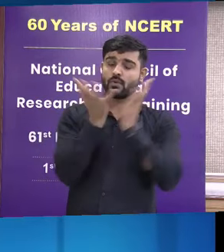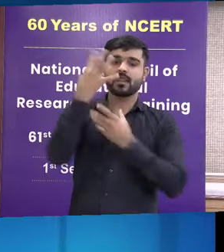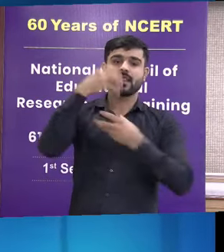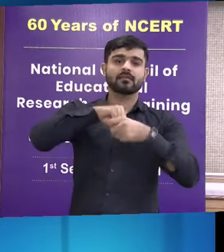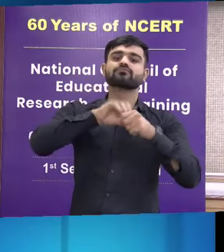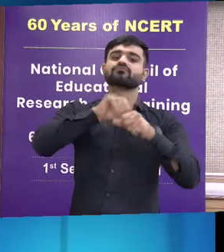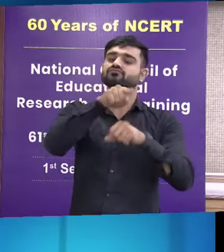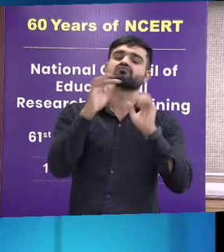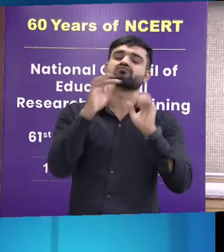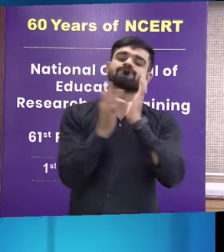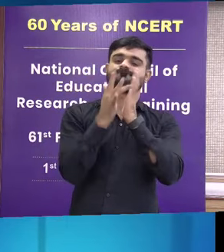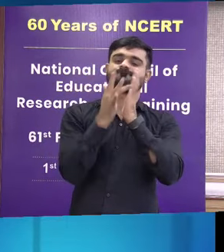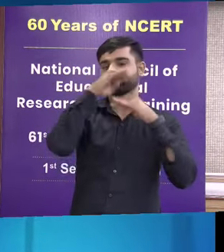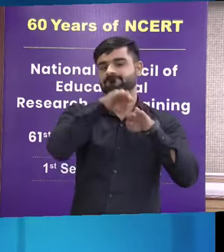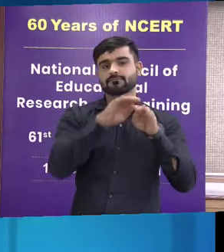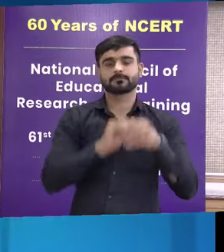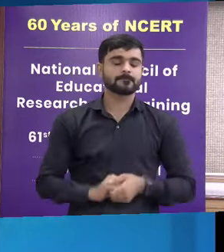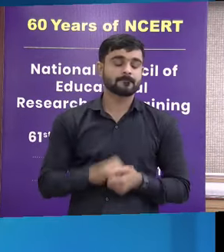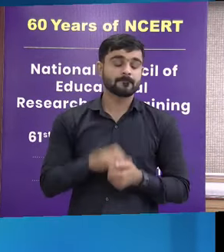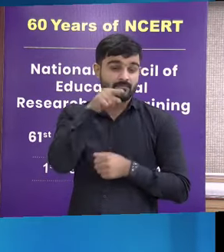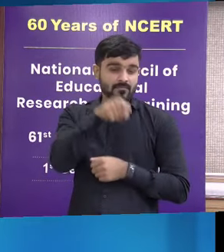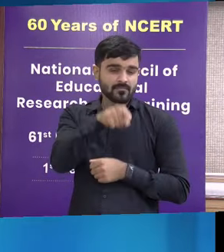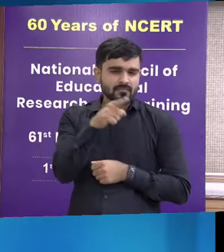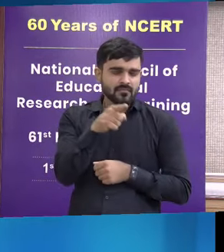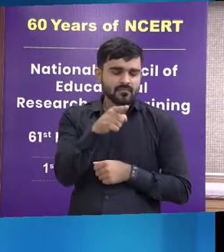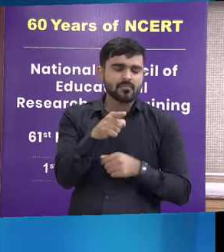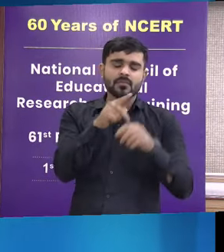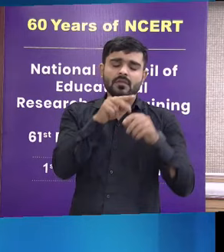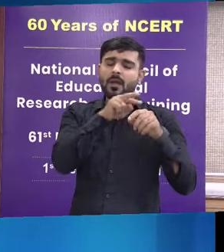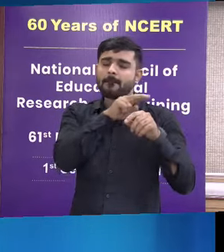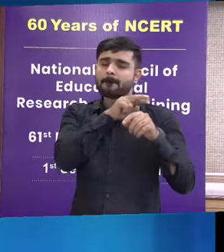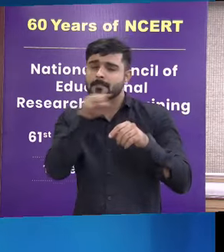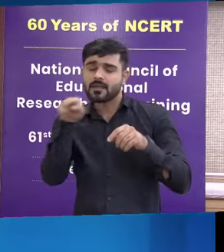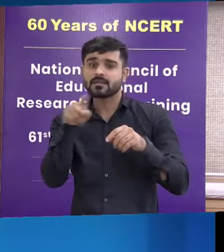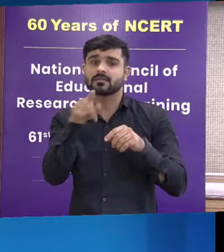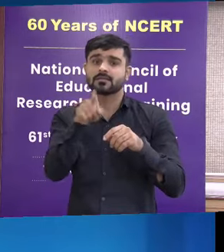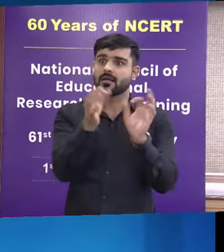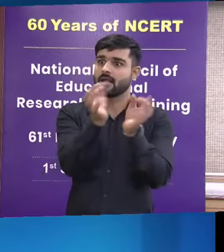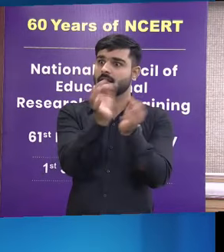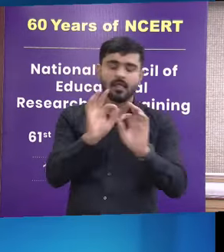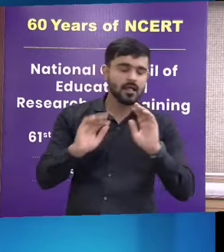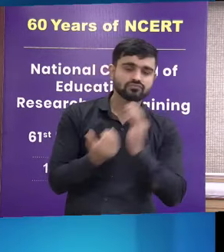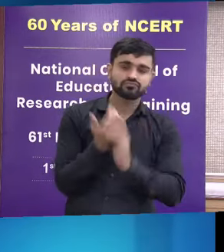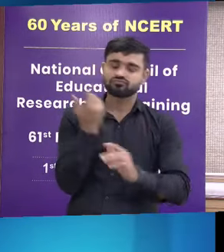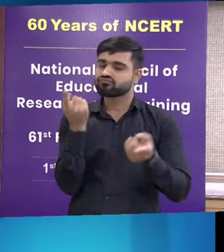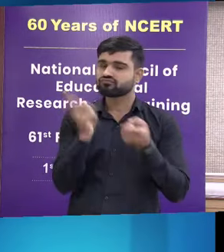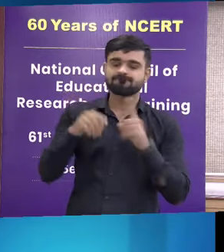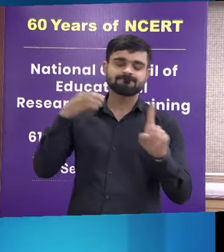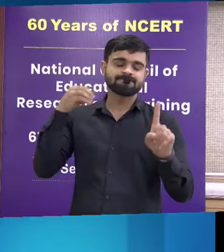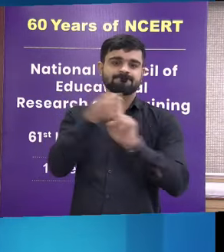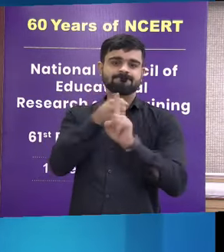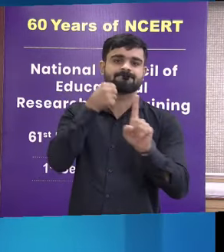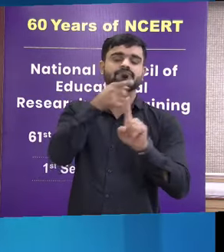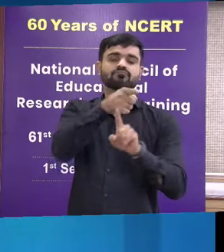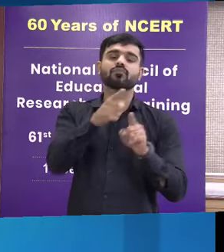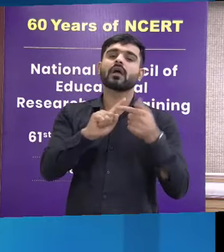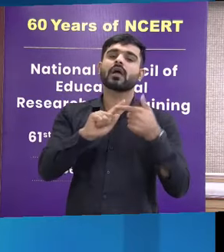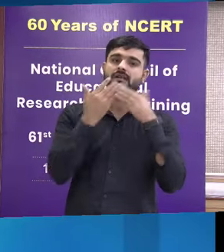positive villages. These two phenomena have radical impact on education